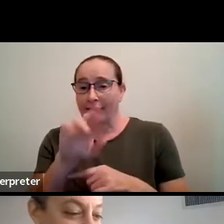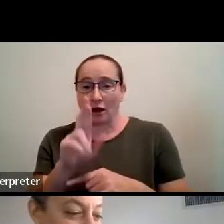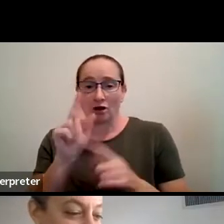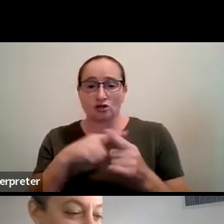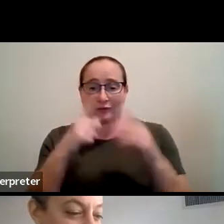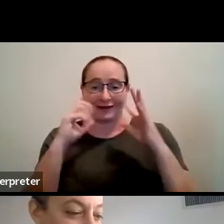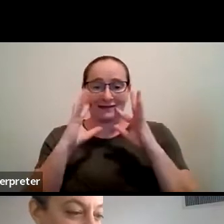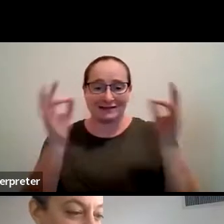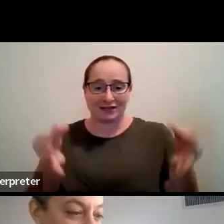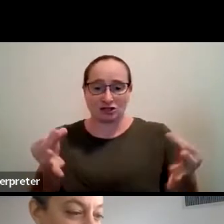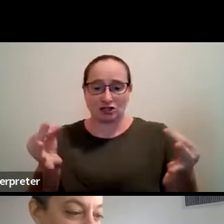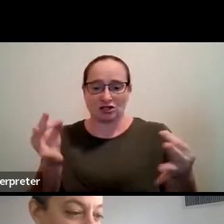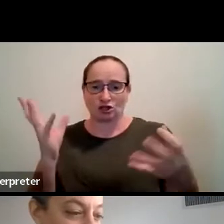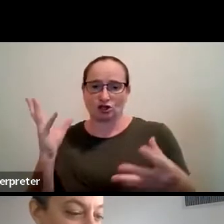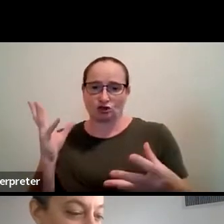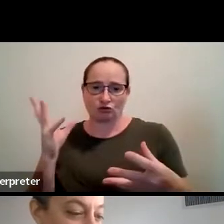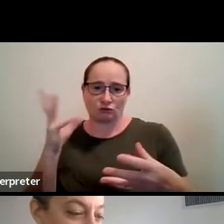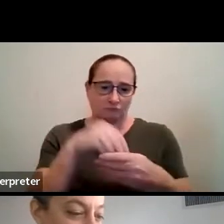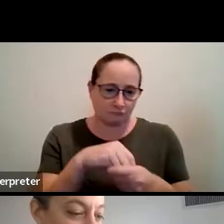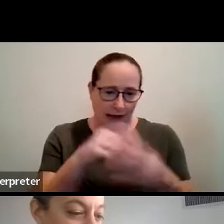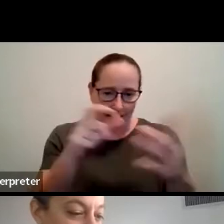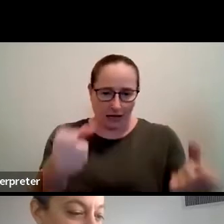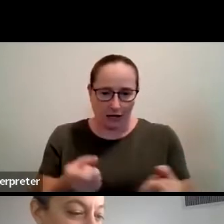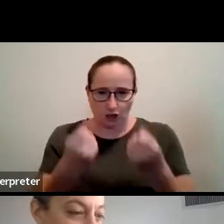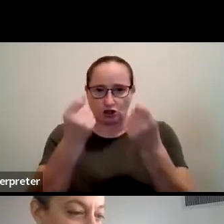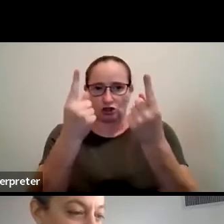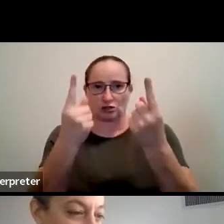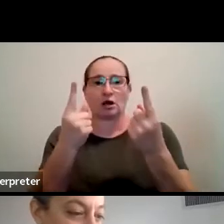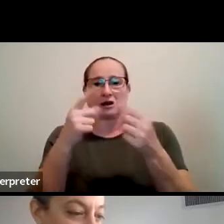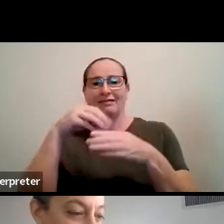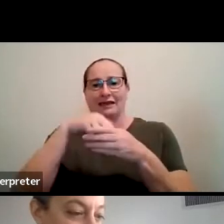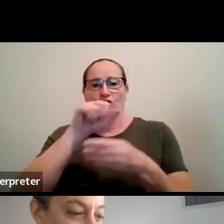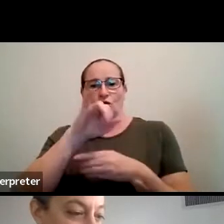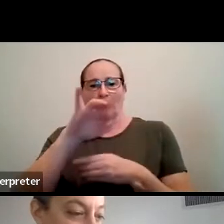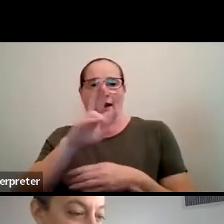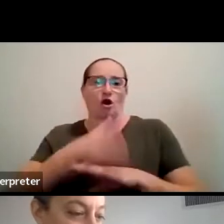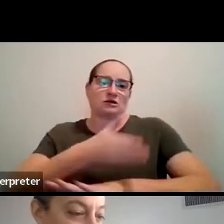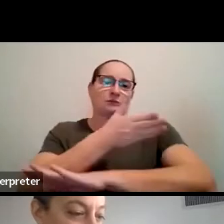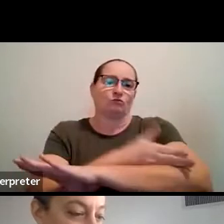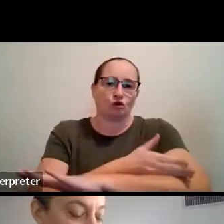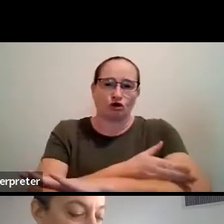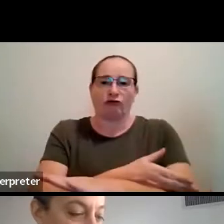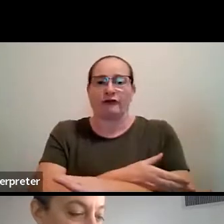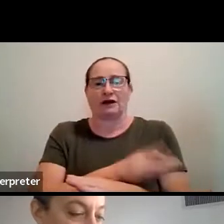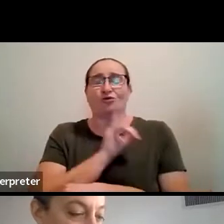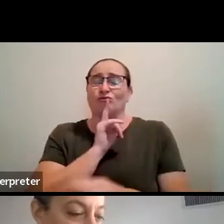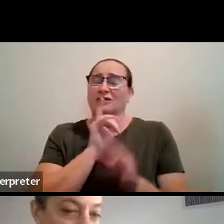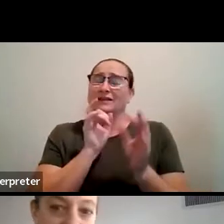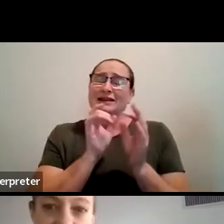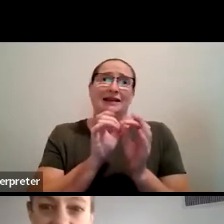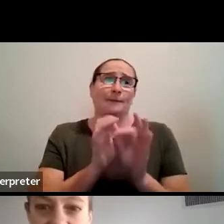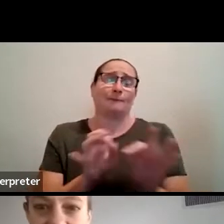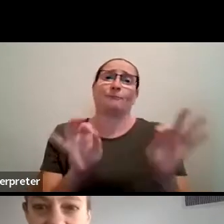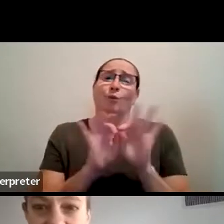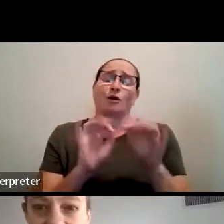to engage with it and to understand its importance and to improve it is really such an important first